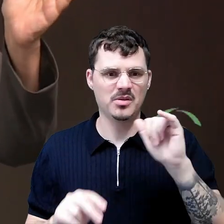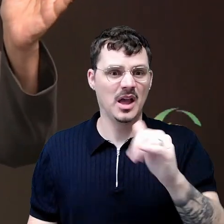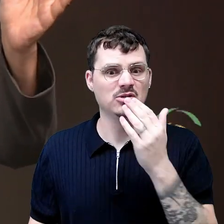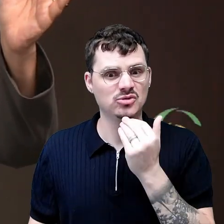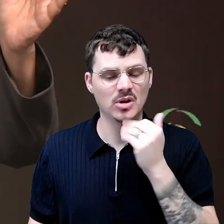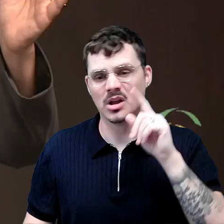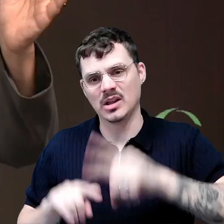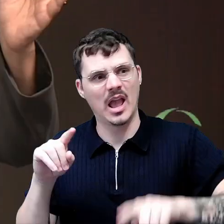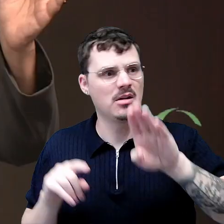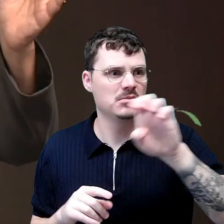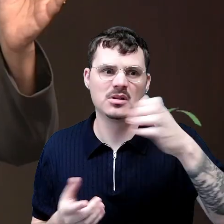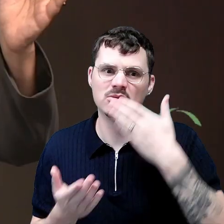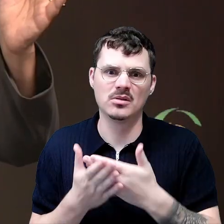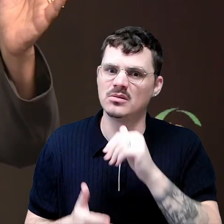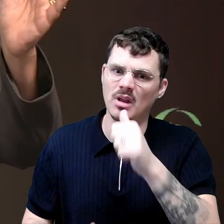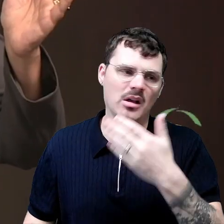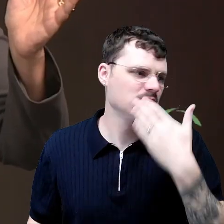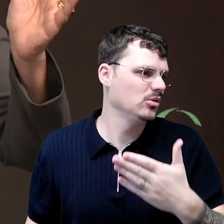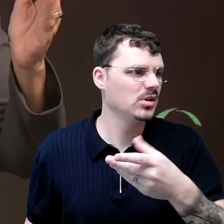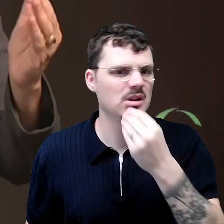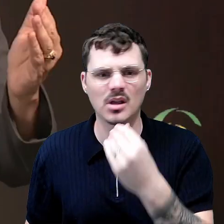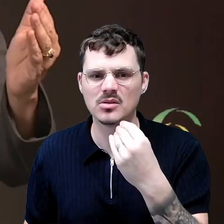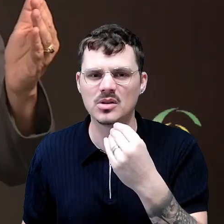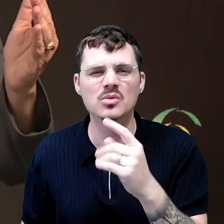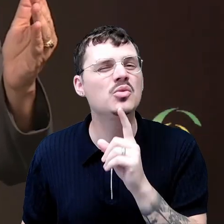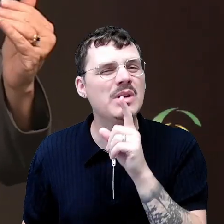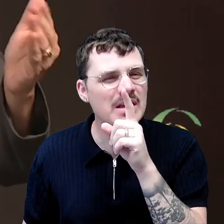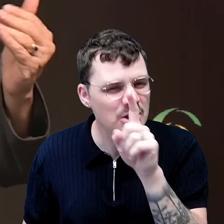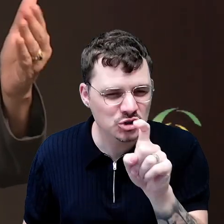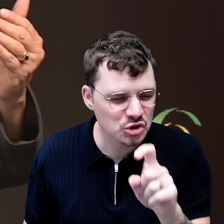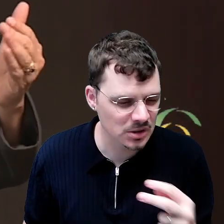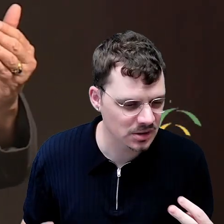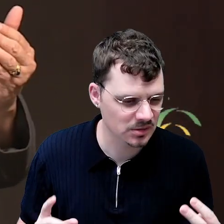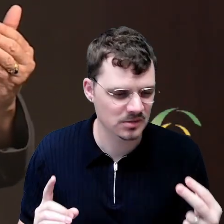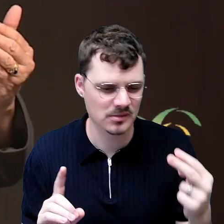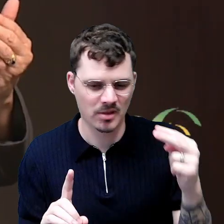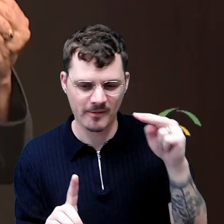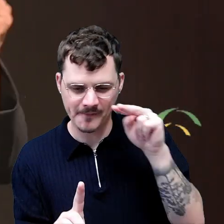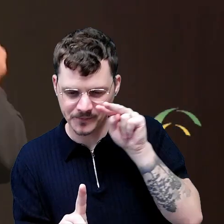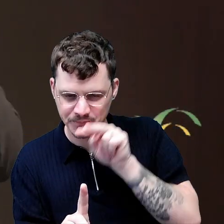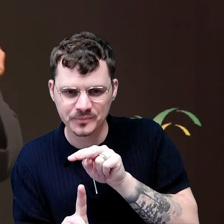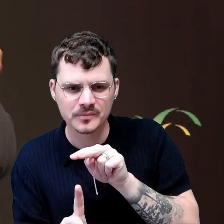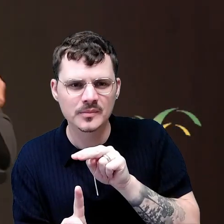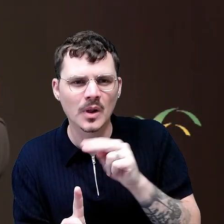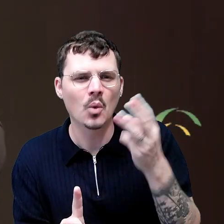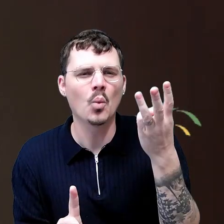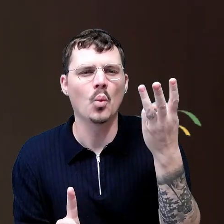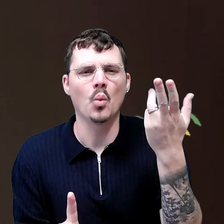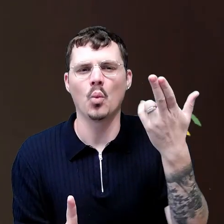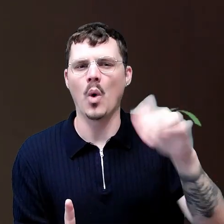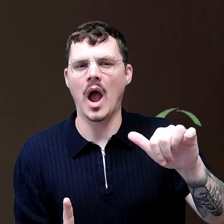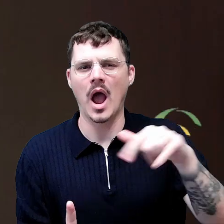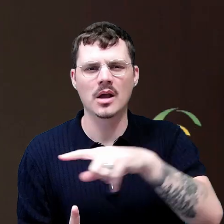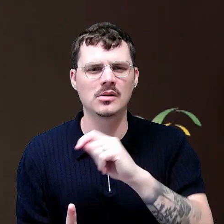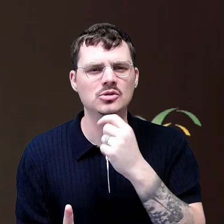good for a person, instead of saying, no, wait a minute, why does he need this?